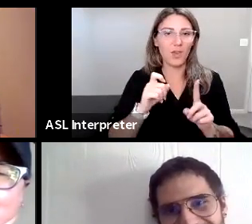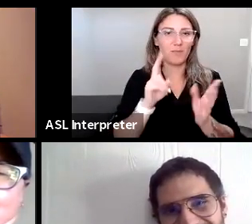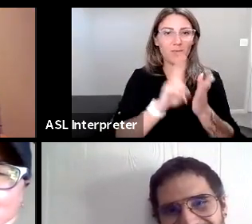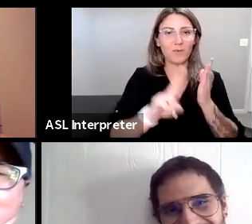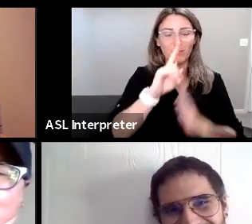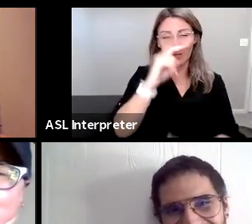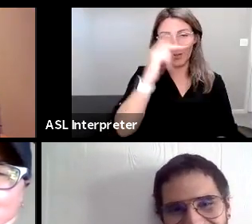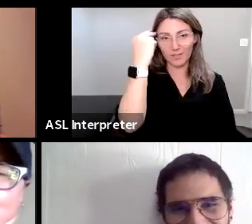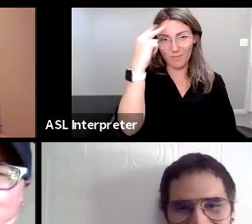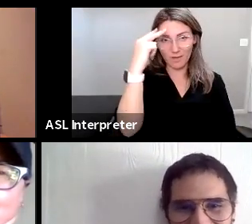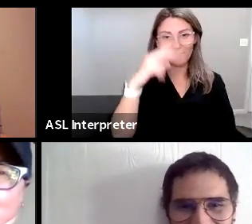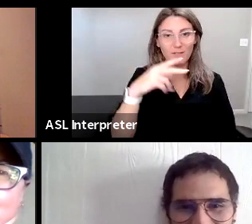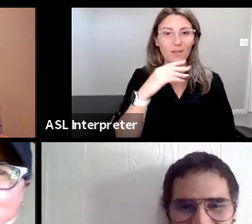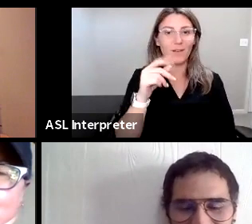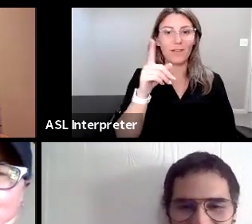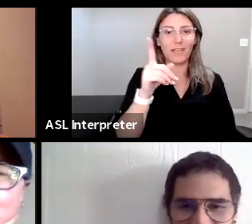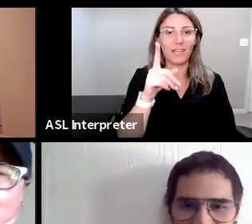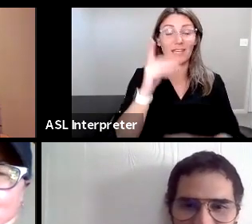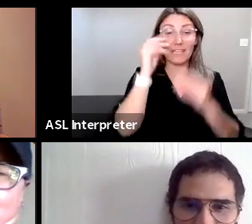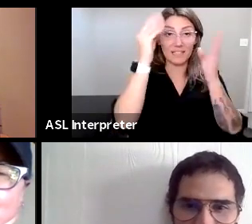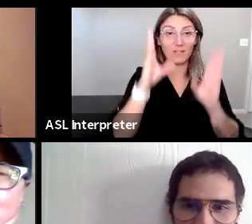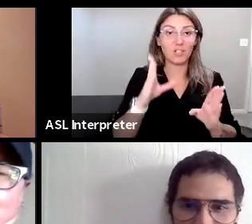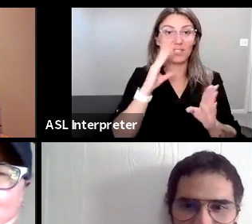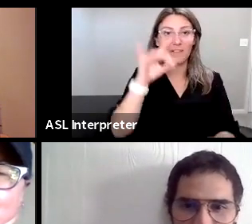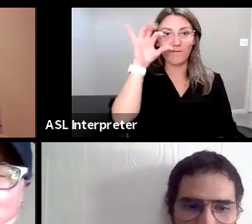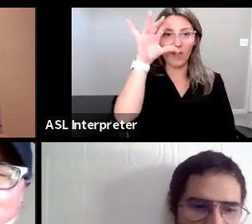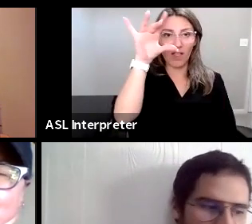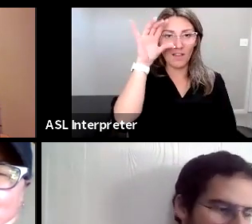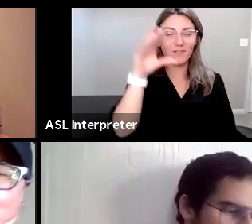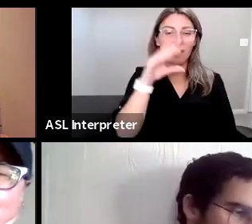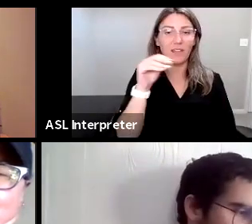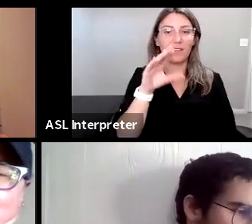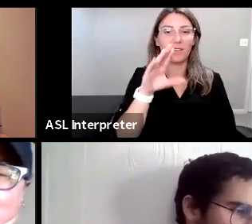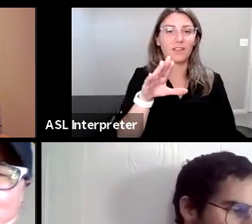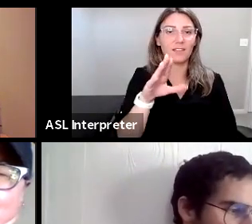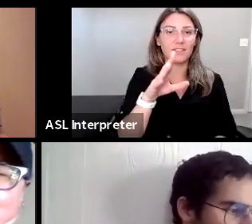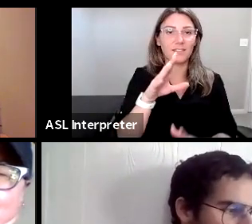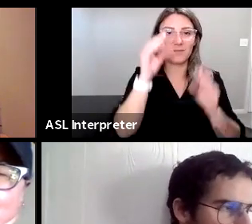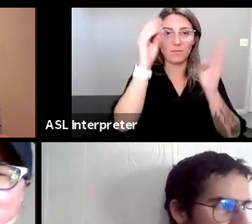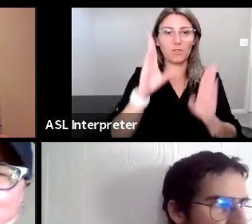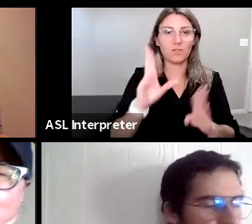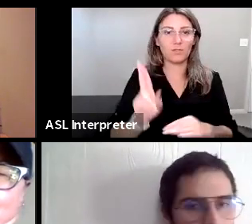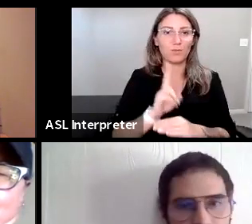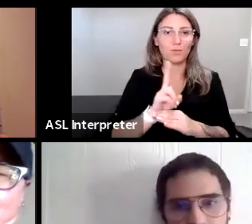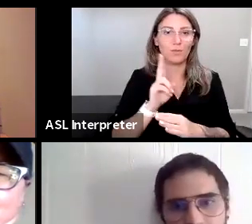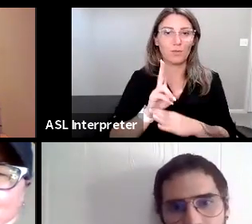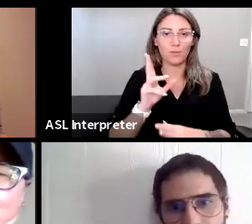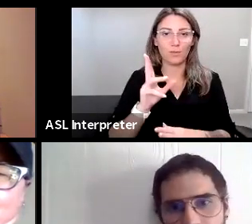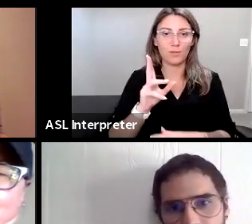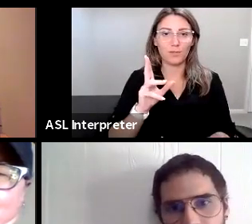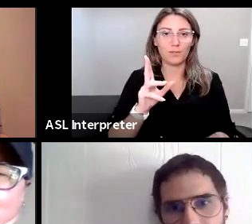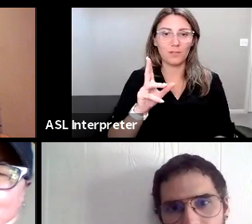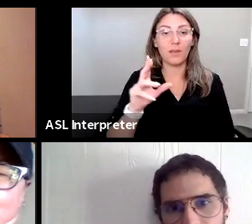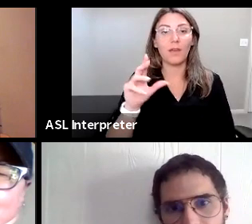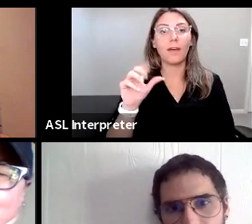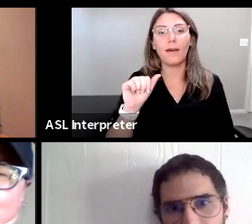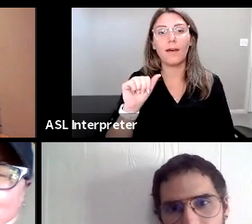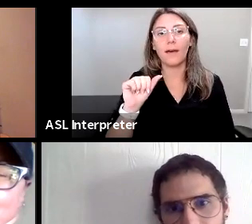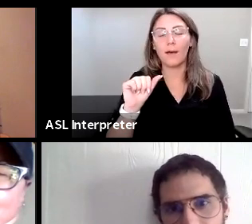and so his professors, he's in philosophy, and his professors actually do use the